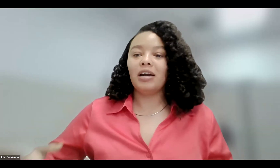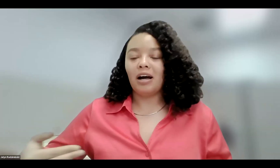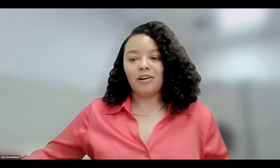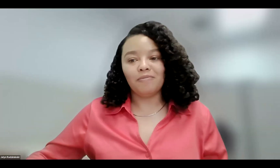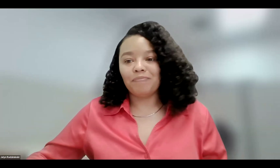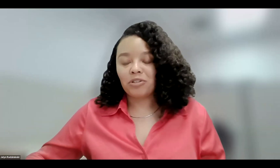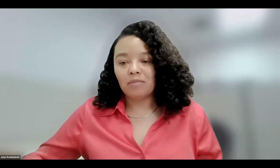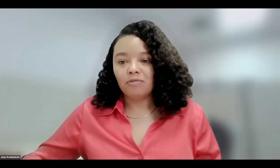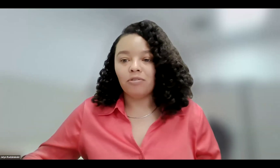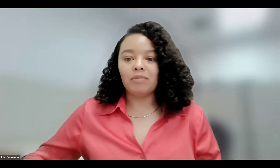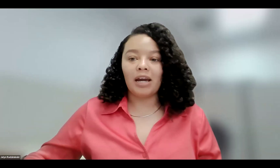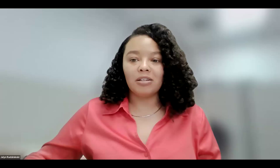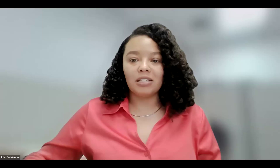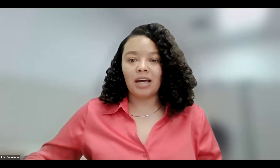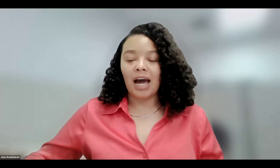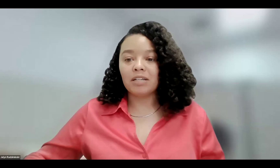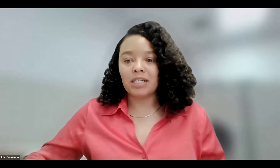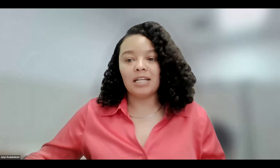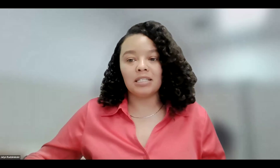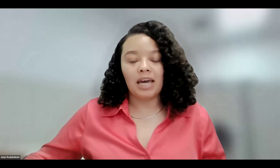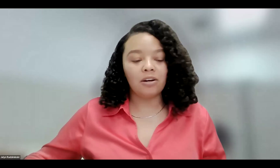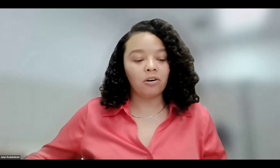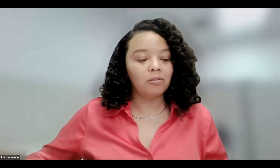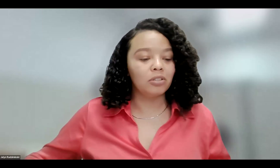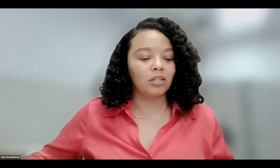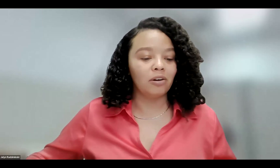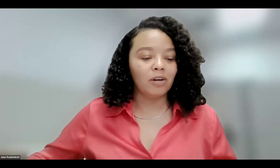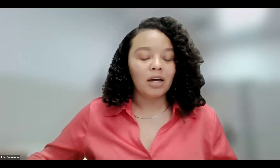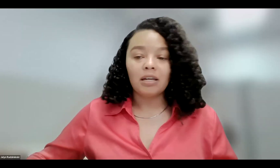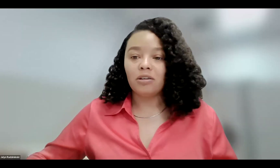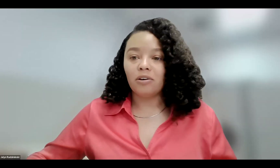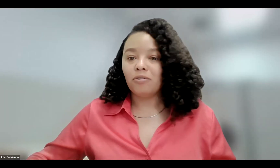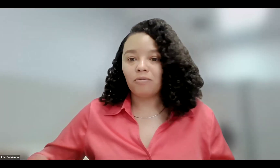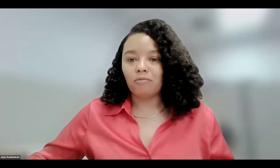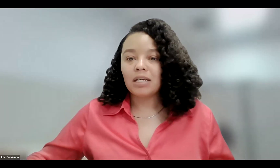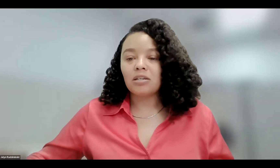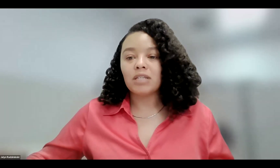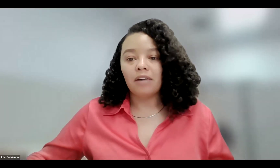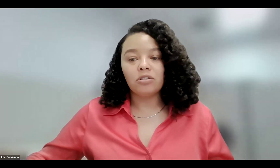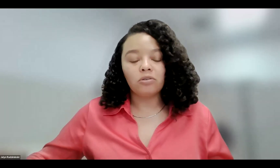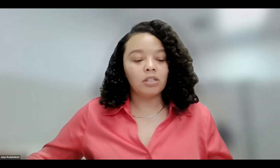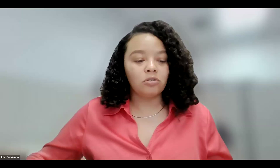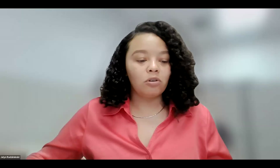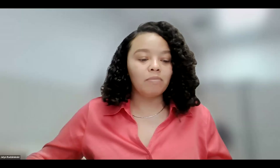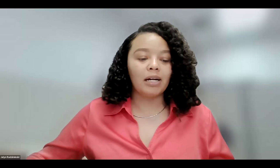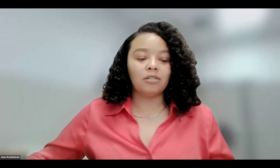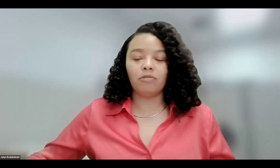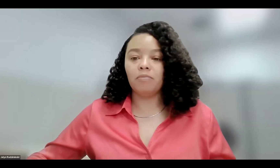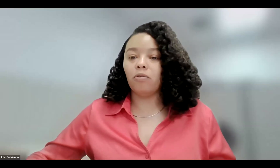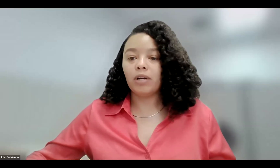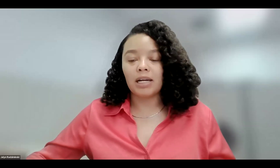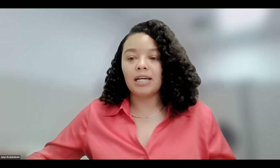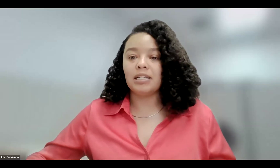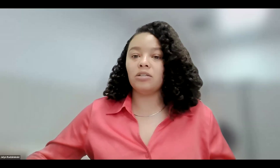support, trauma-informed care to have a chance to take hold. So, we need to use every tool in the toolbox,